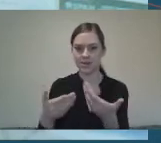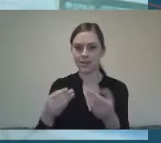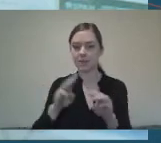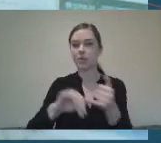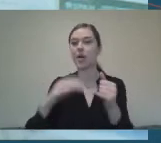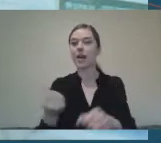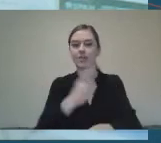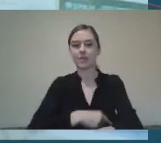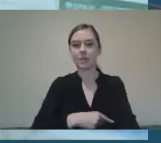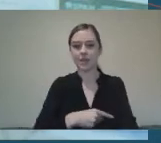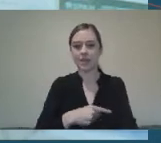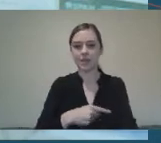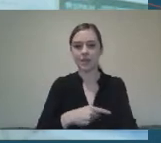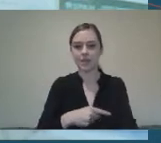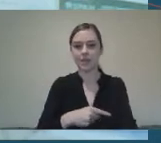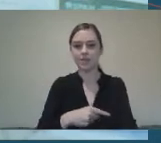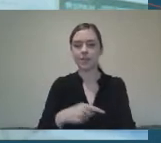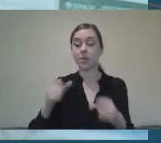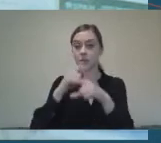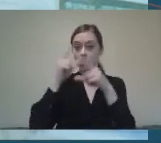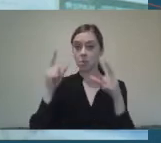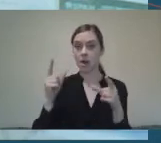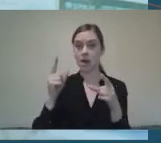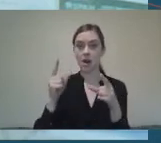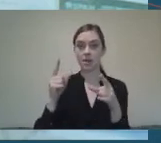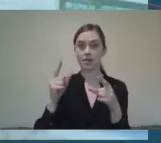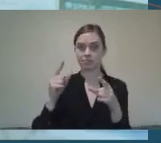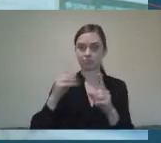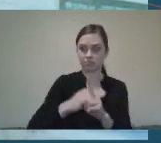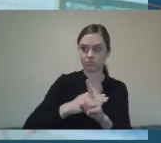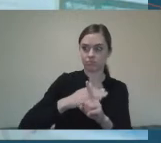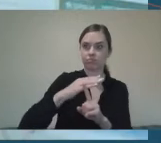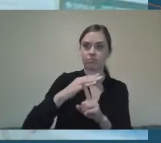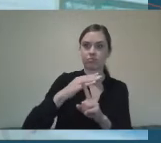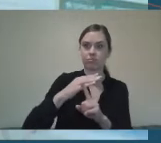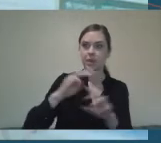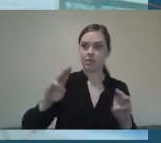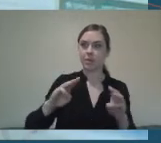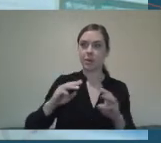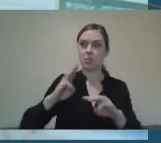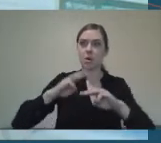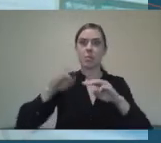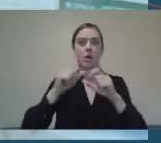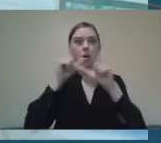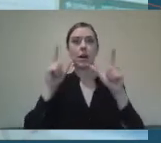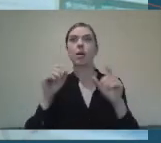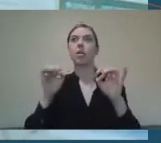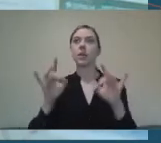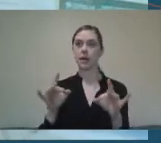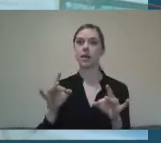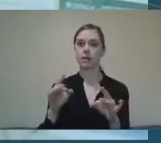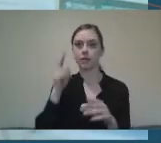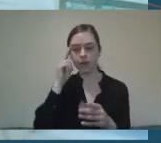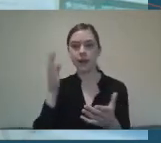right, the awareness has definitely increased. And so it was one of the first places that we started looking